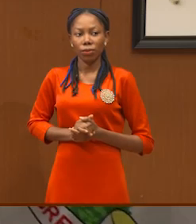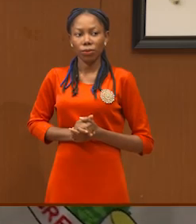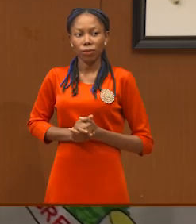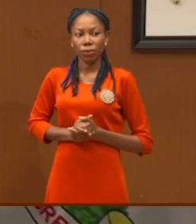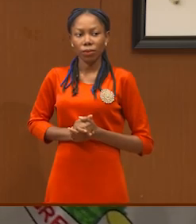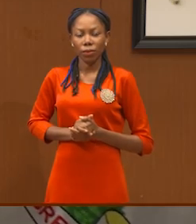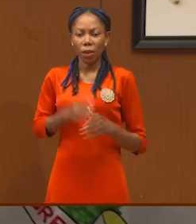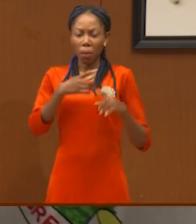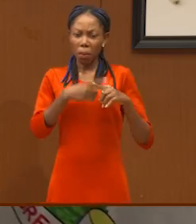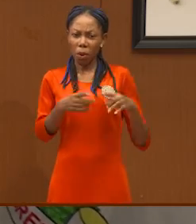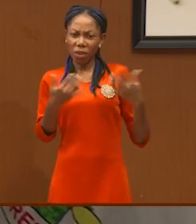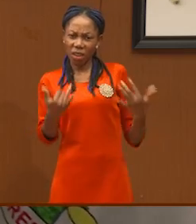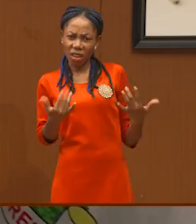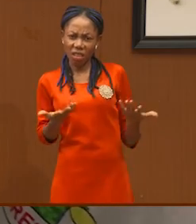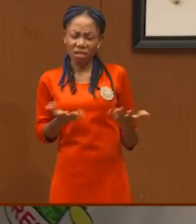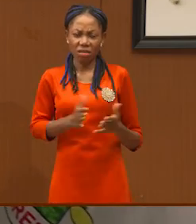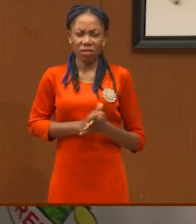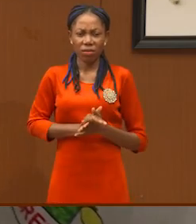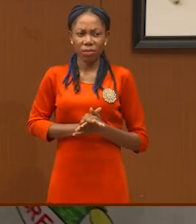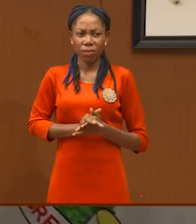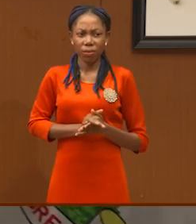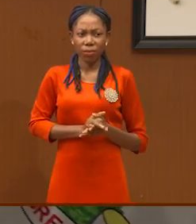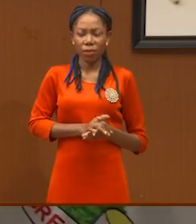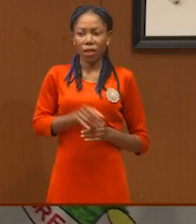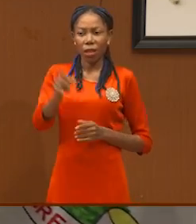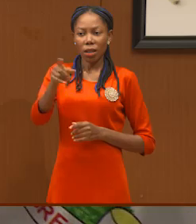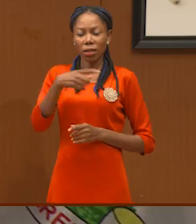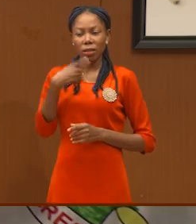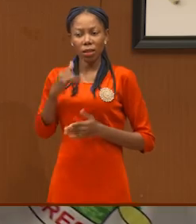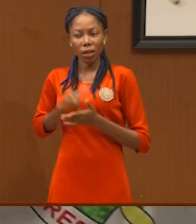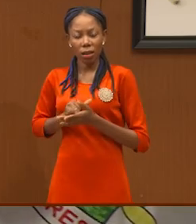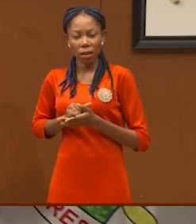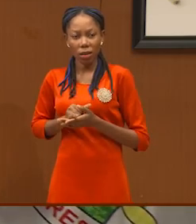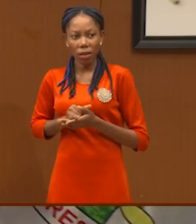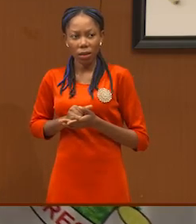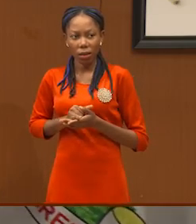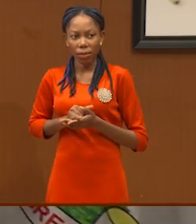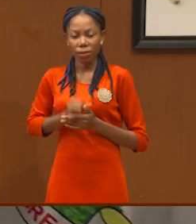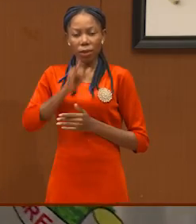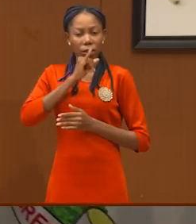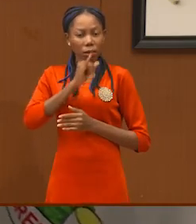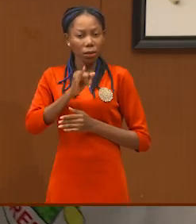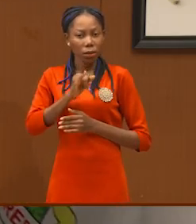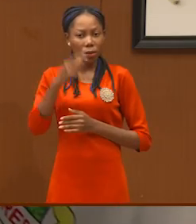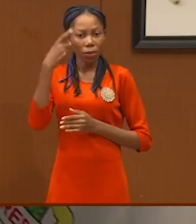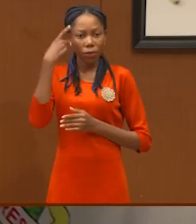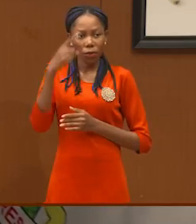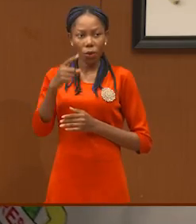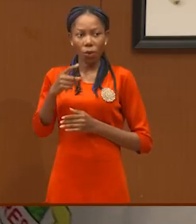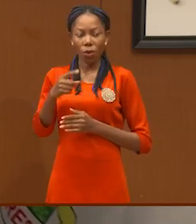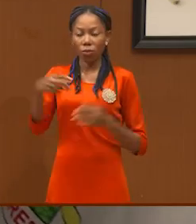But as he just said now, his claim is for the